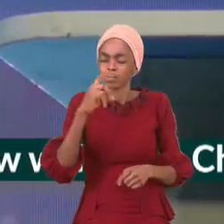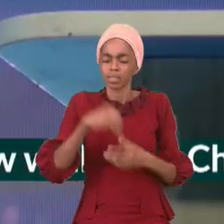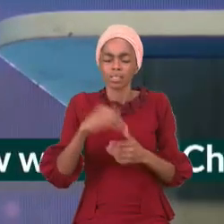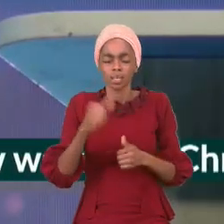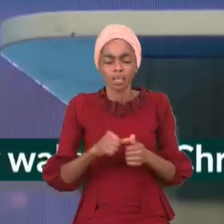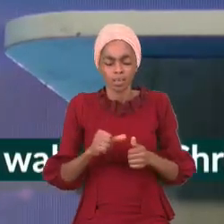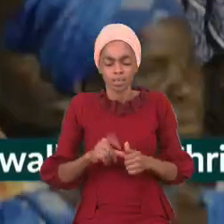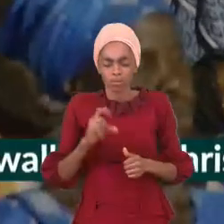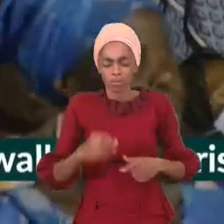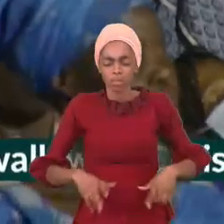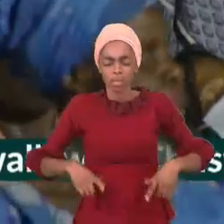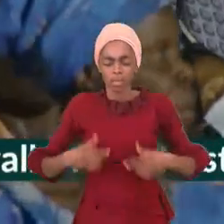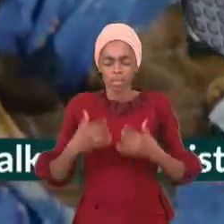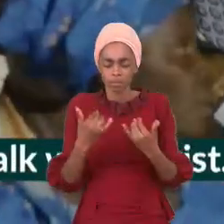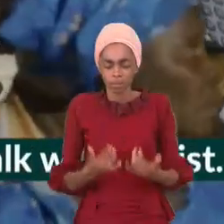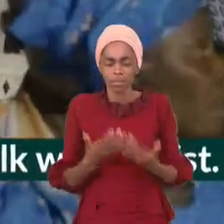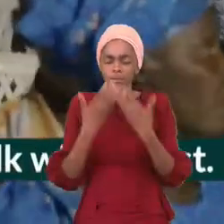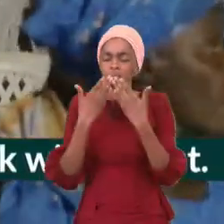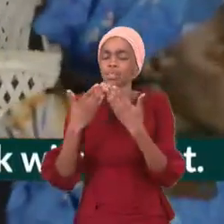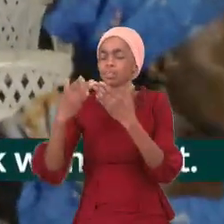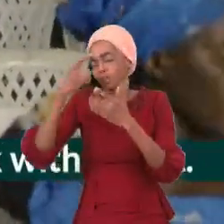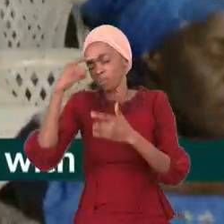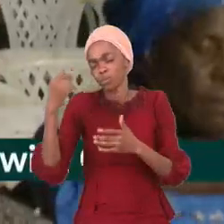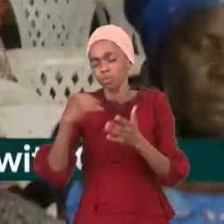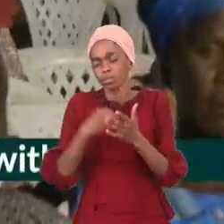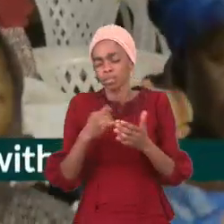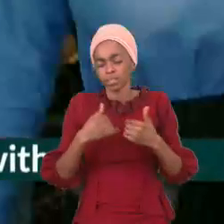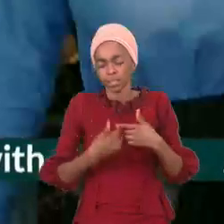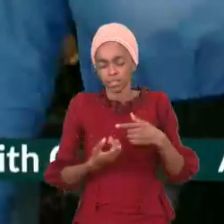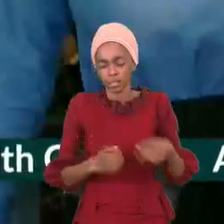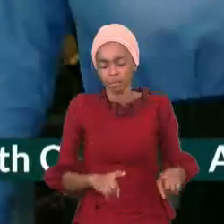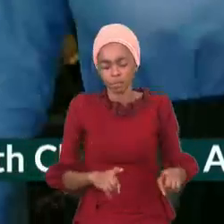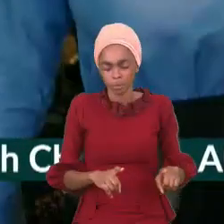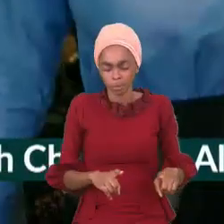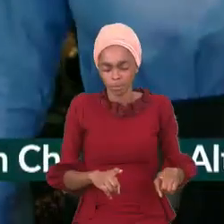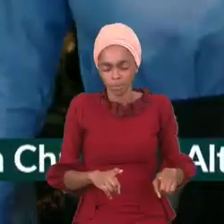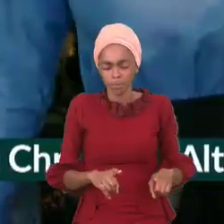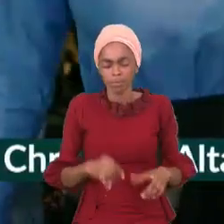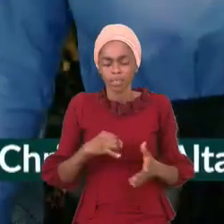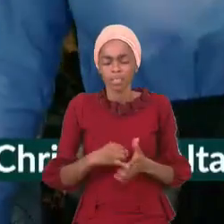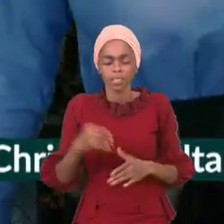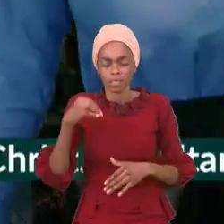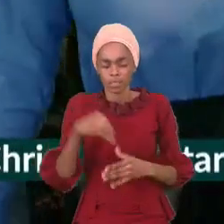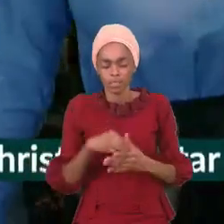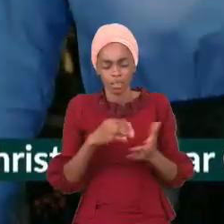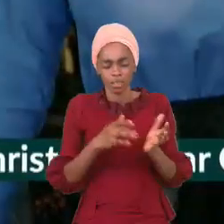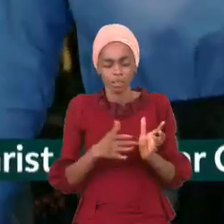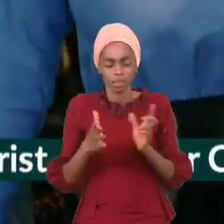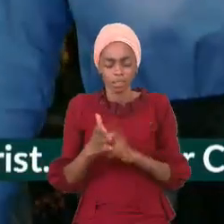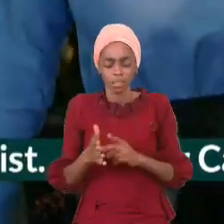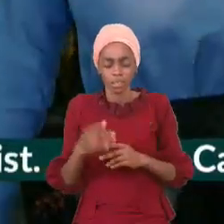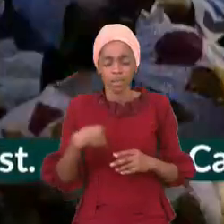lives right now. Thank you, because we know it is done. In Jesus' name